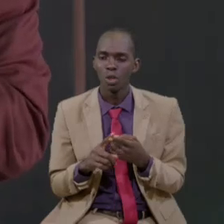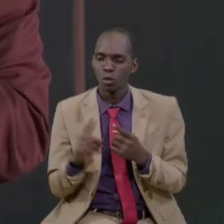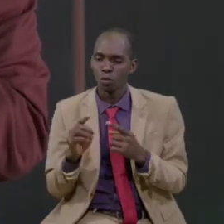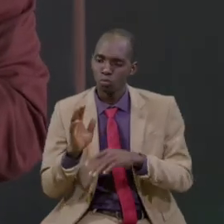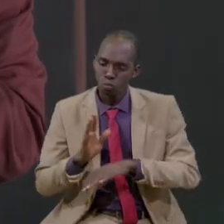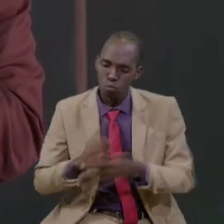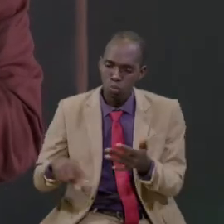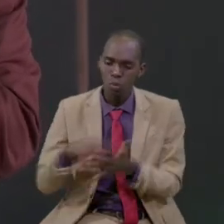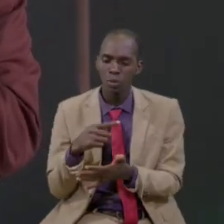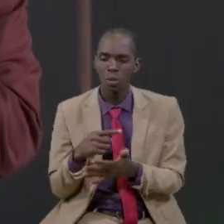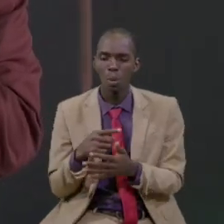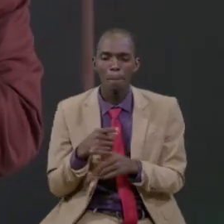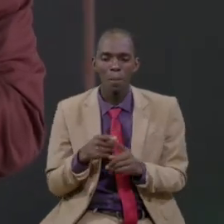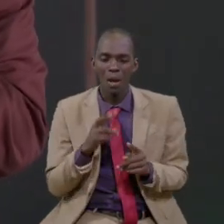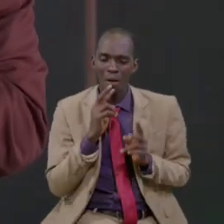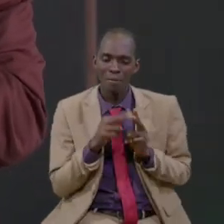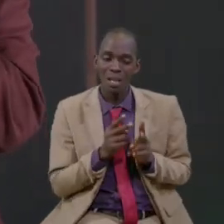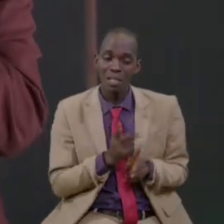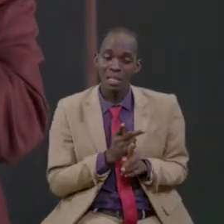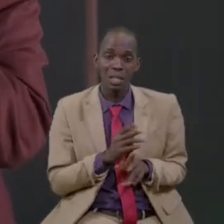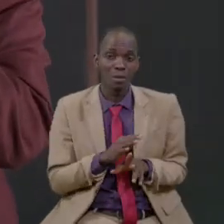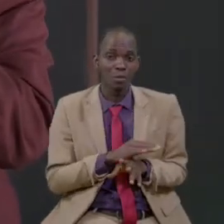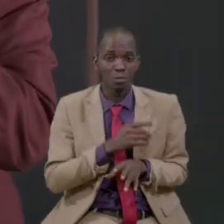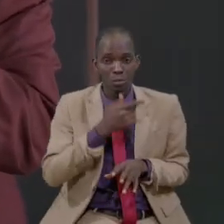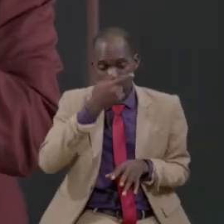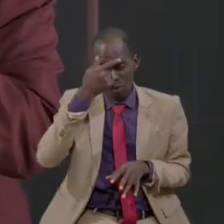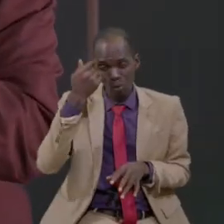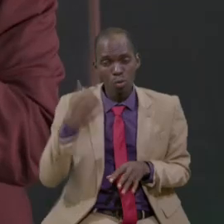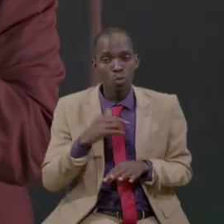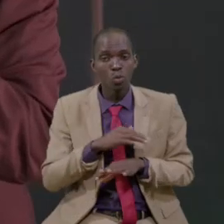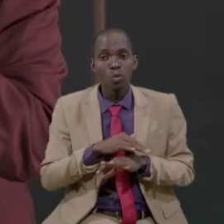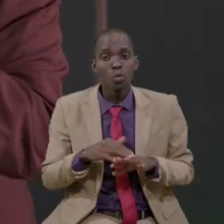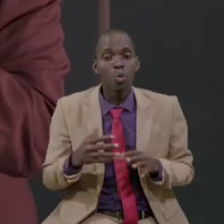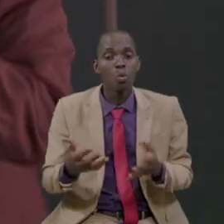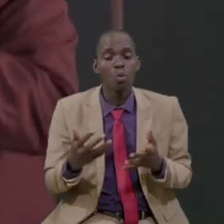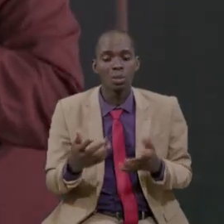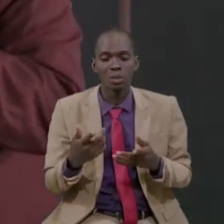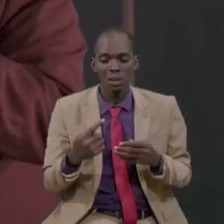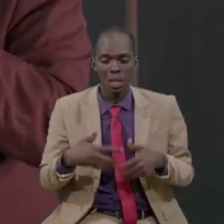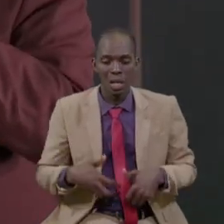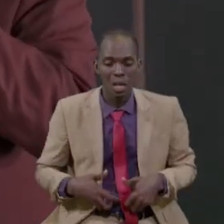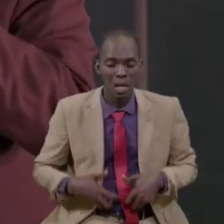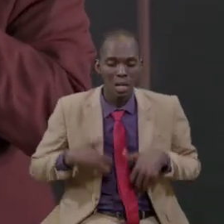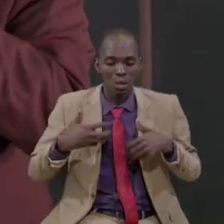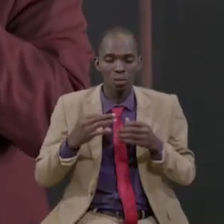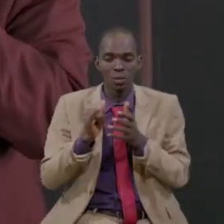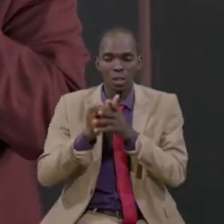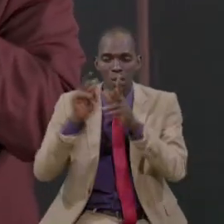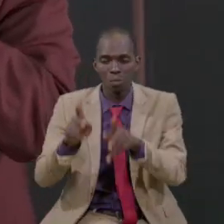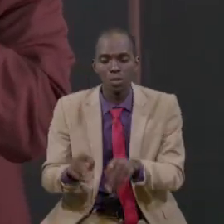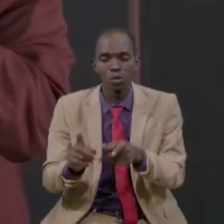to have the air, the anger, the wrath of that man. They're careful in what they